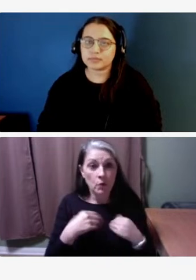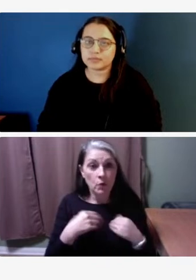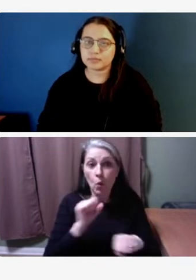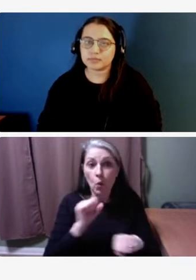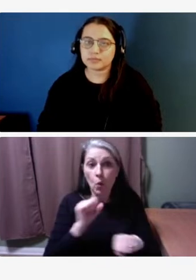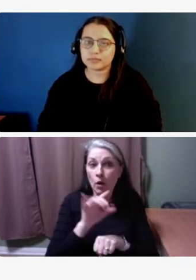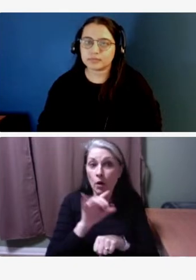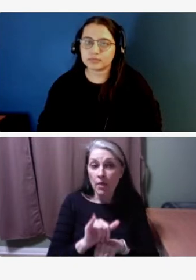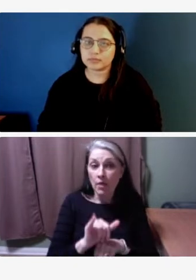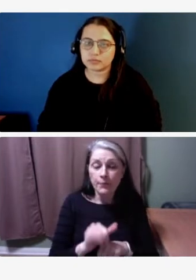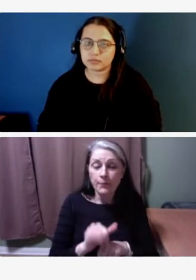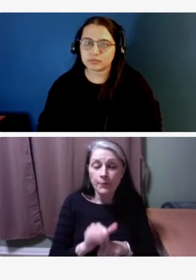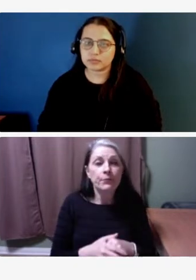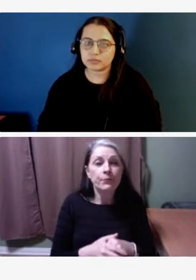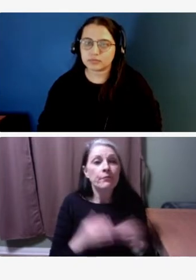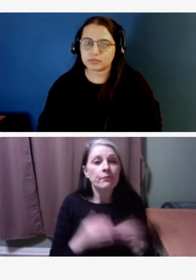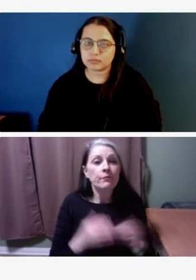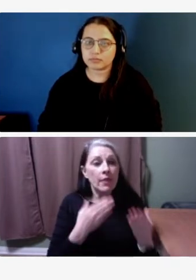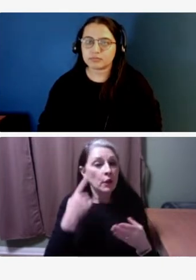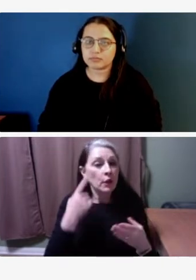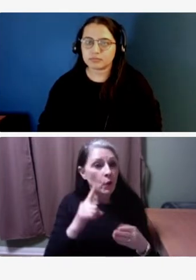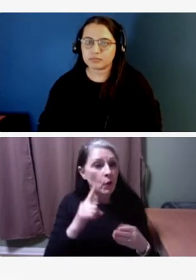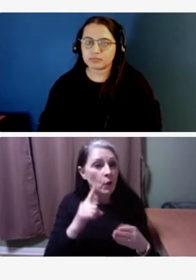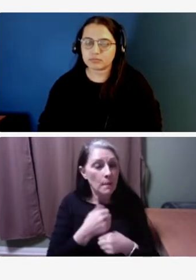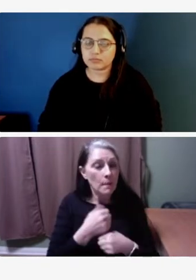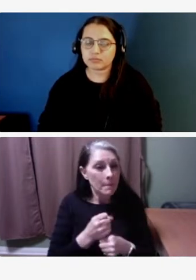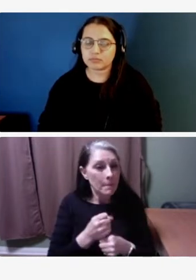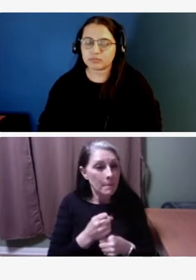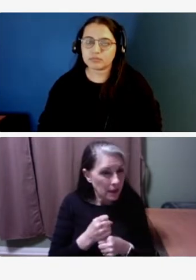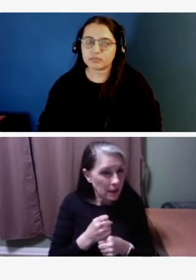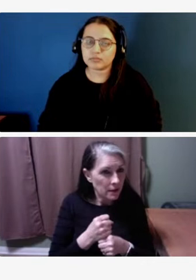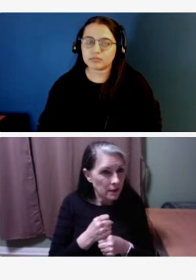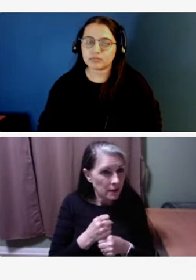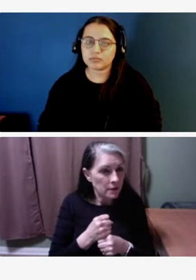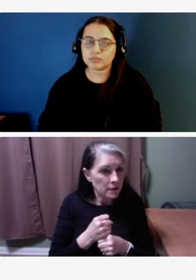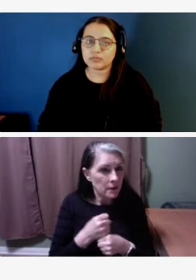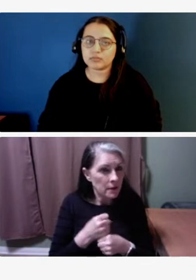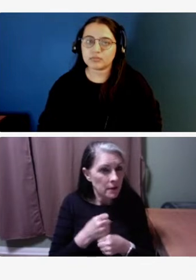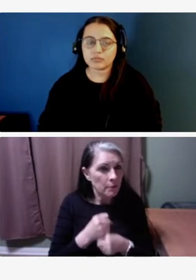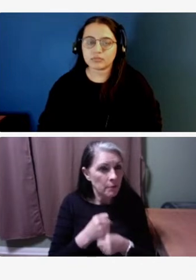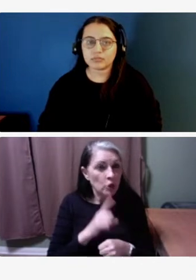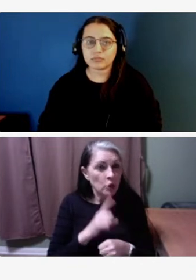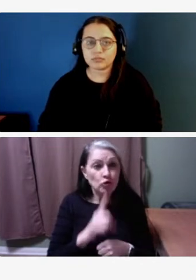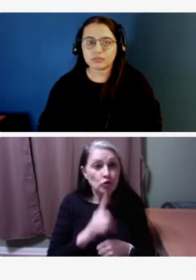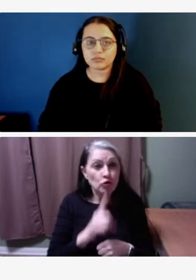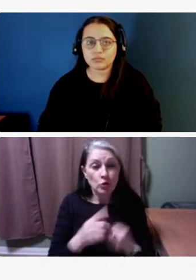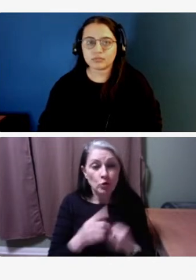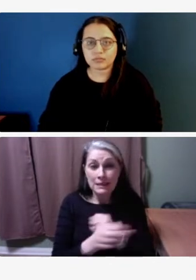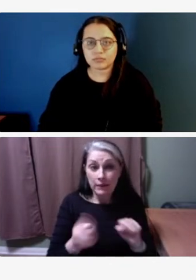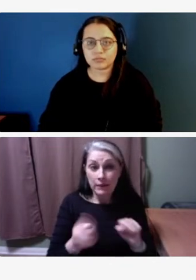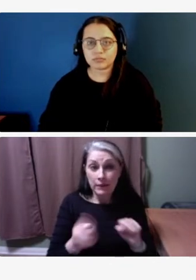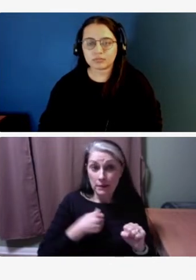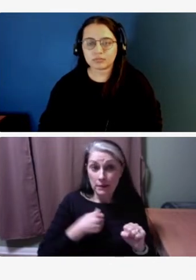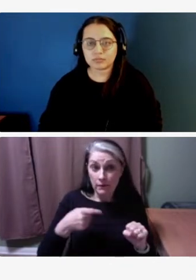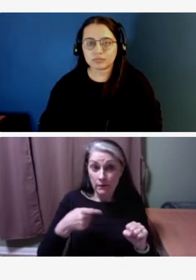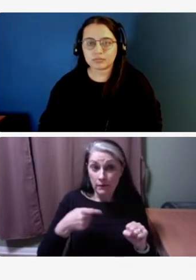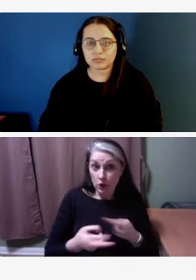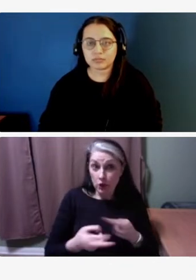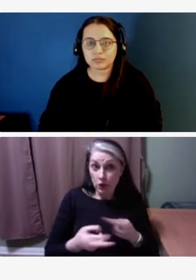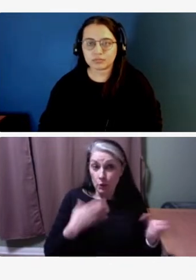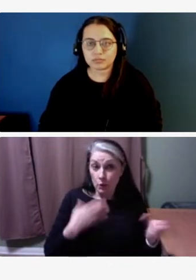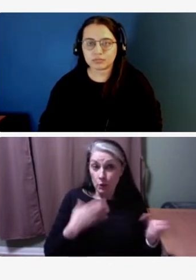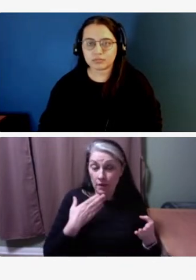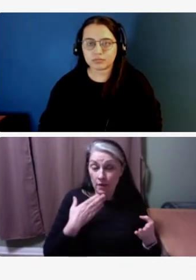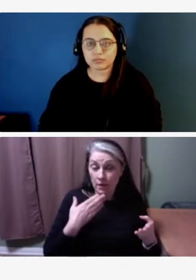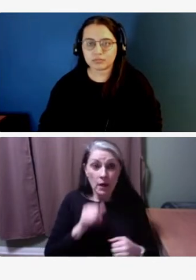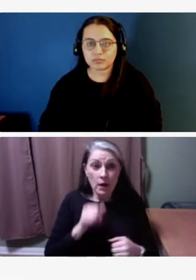you for making this room safe, making sure that it's safe for me to be in this room. So I don't have to come to the